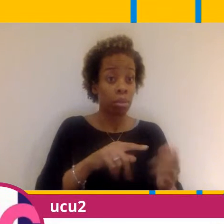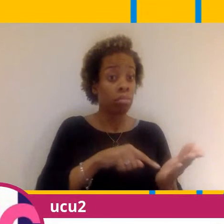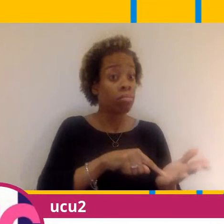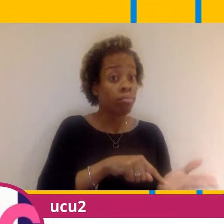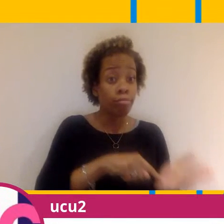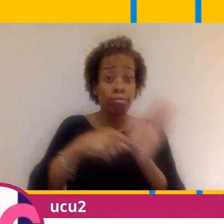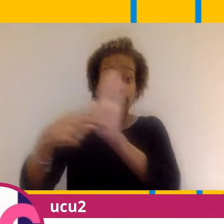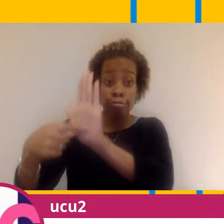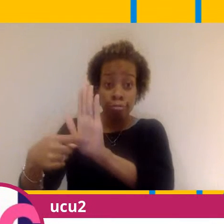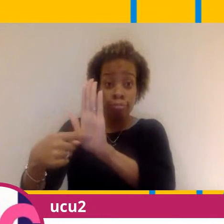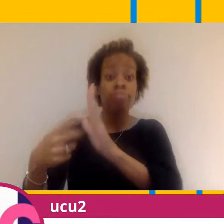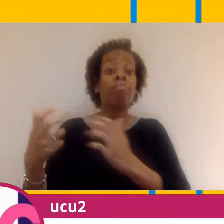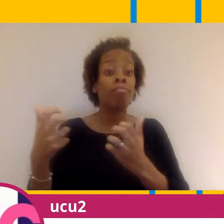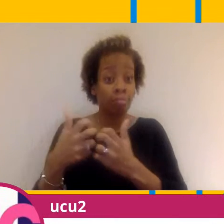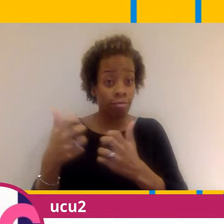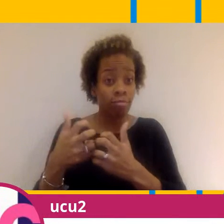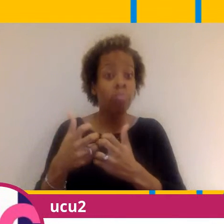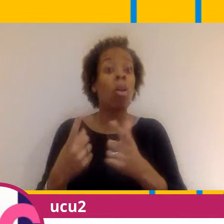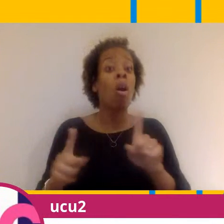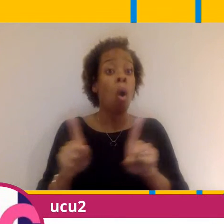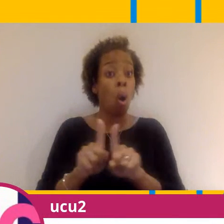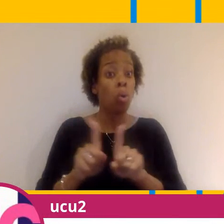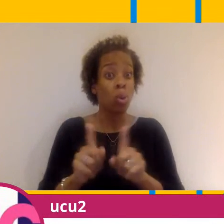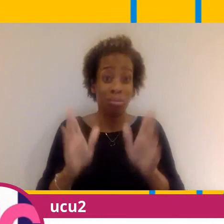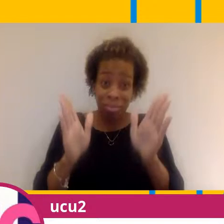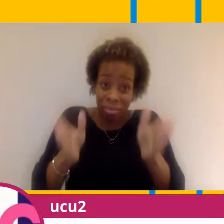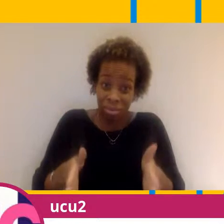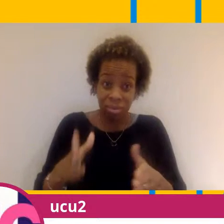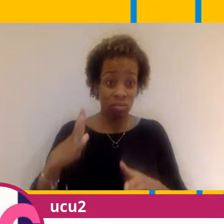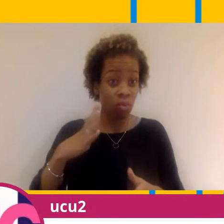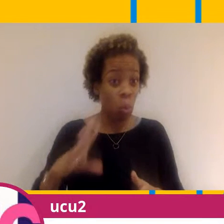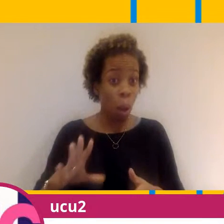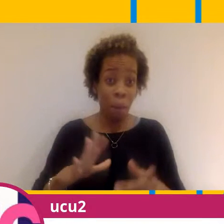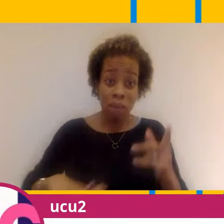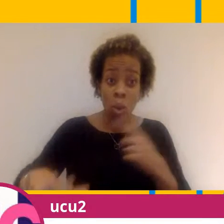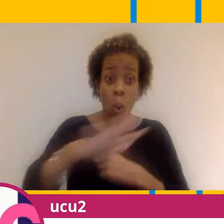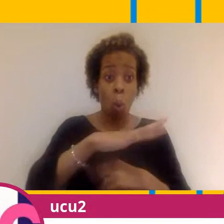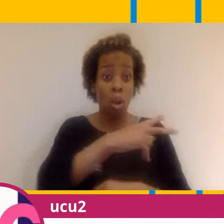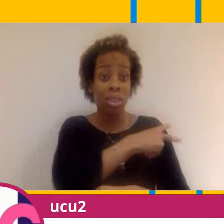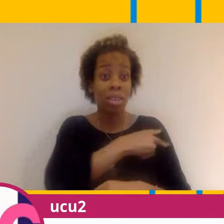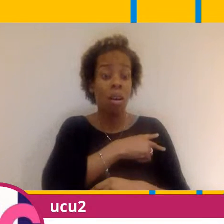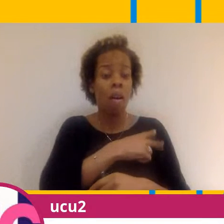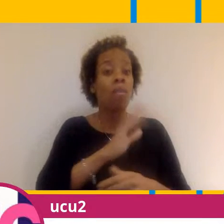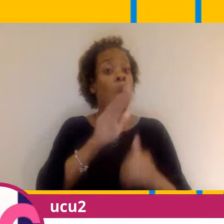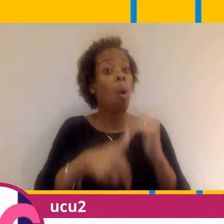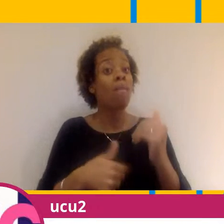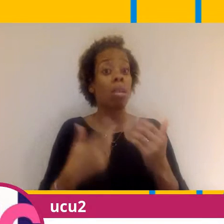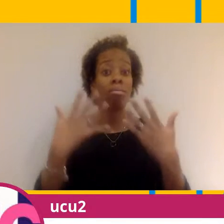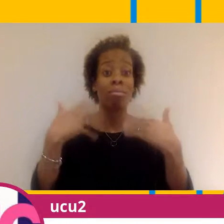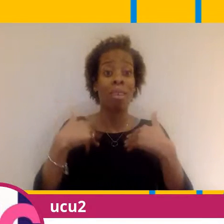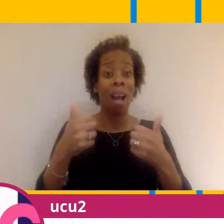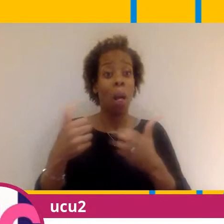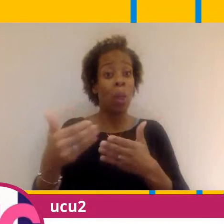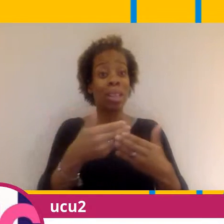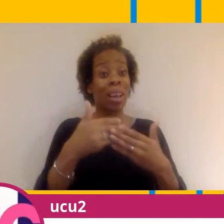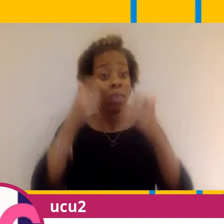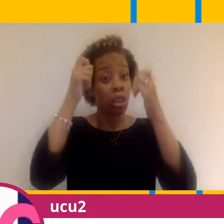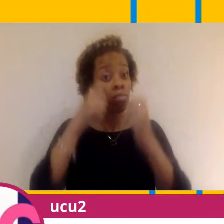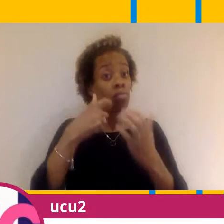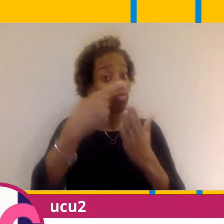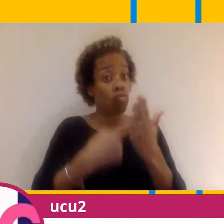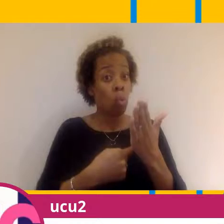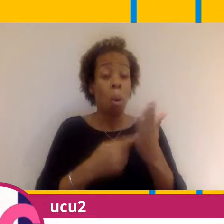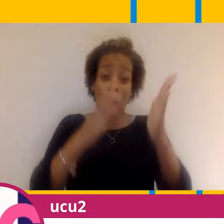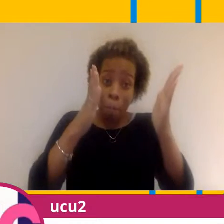safety issue. And indeed, that is a requirement placed on staff under the health and safety legislation to make employers aware of